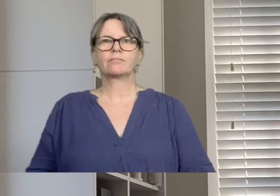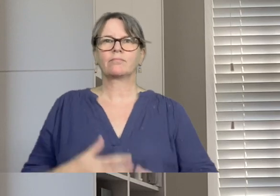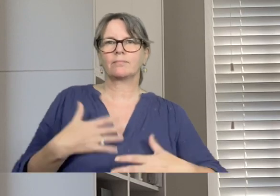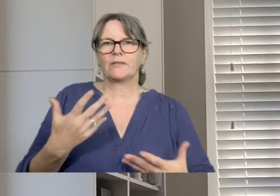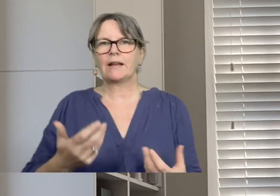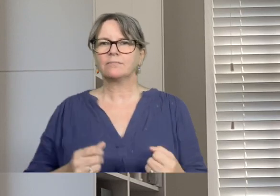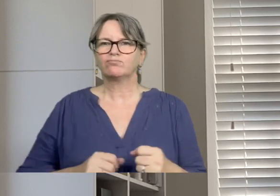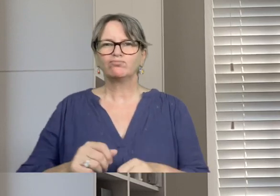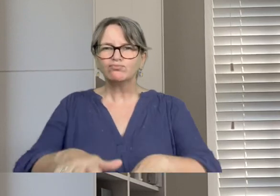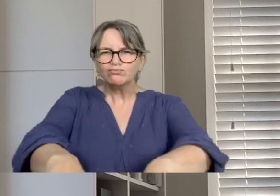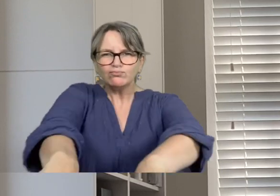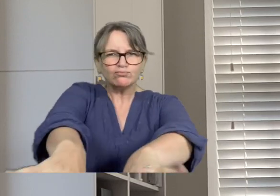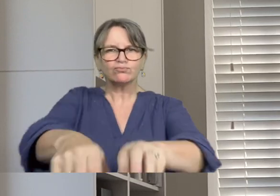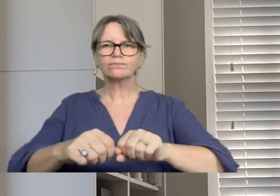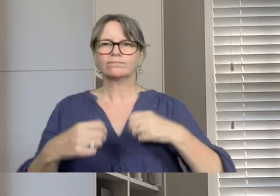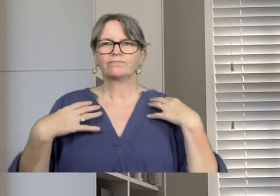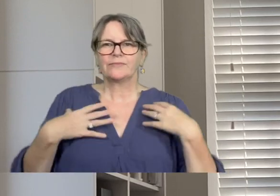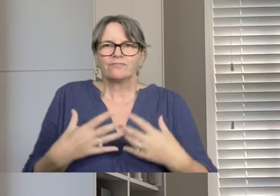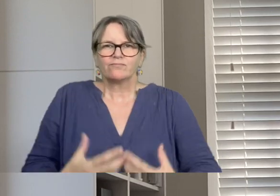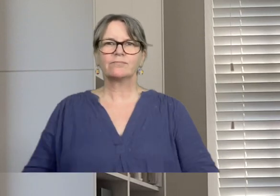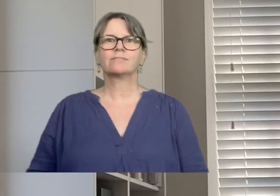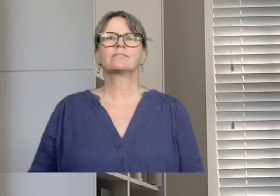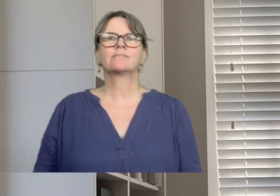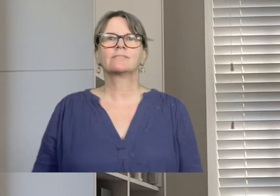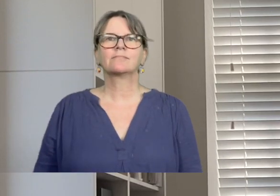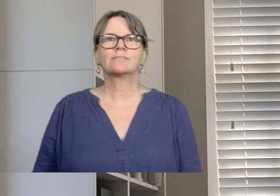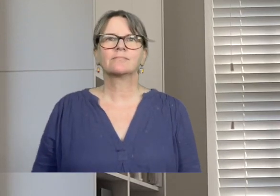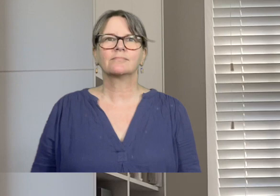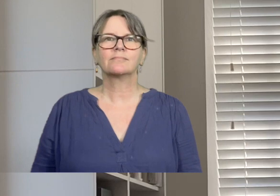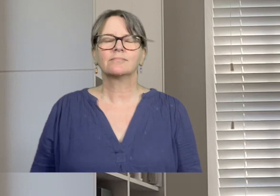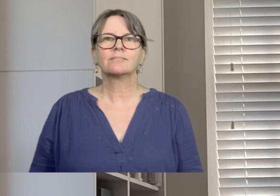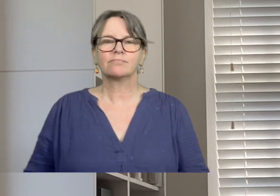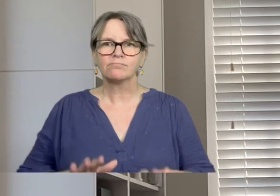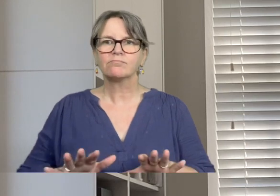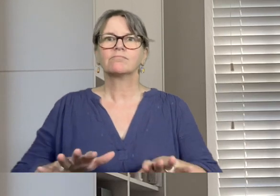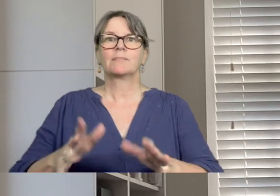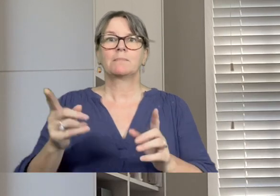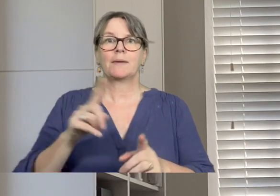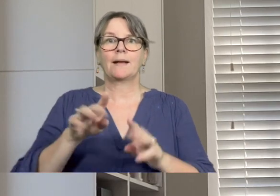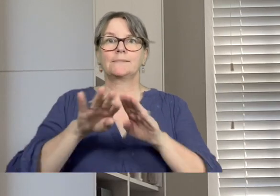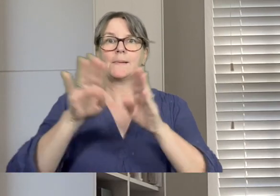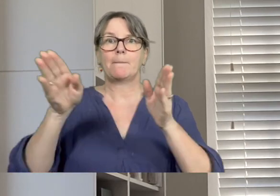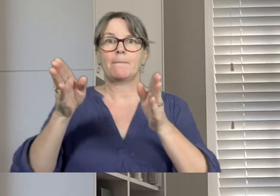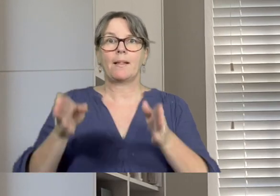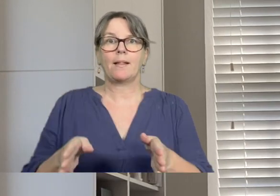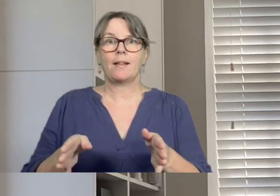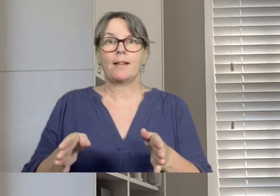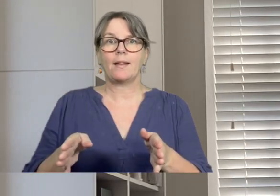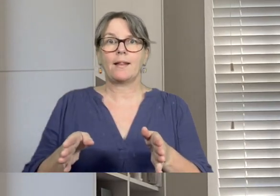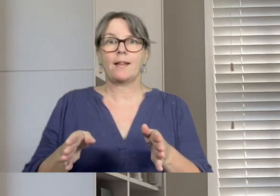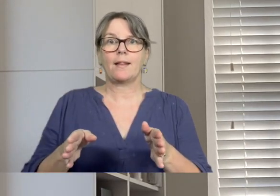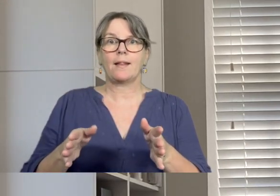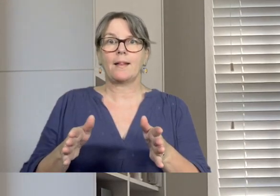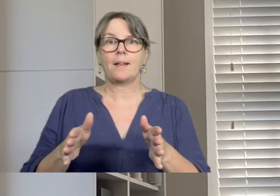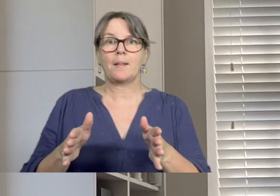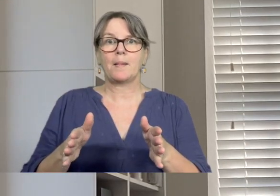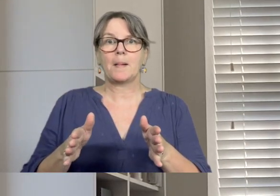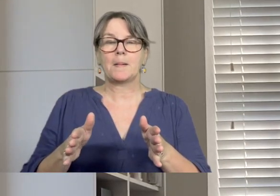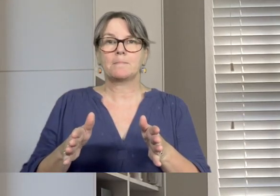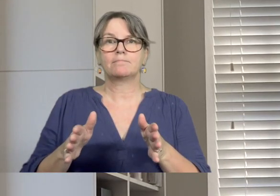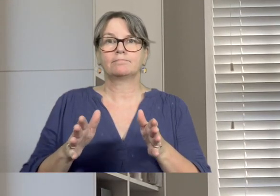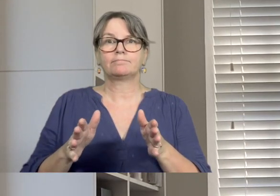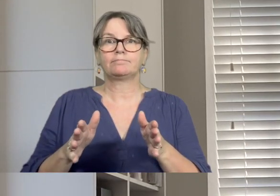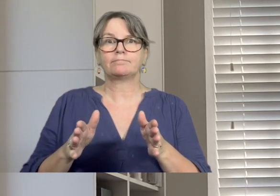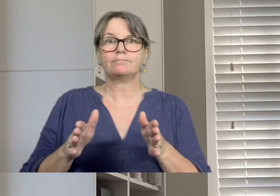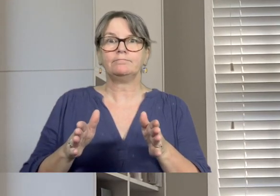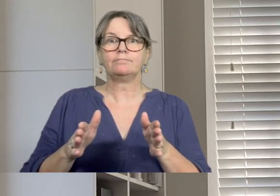down so you know where we're heading. Reaching that arm, reaching forwards into those arms. I'm going to come a little bit